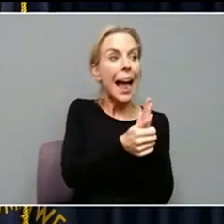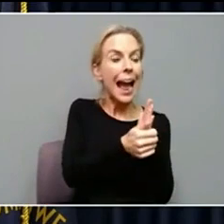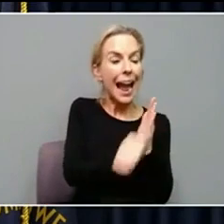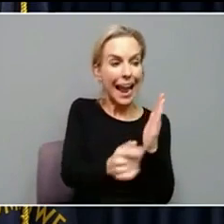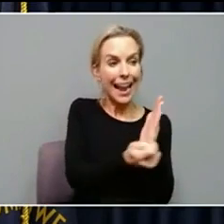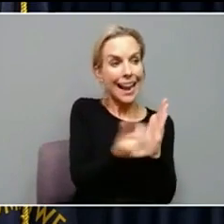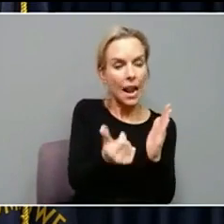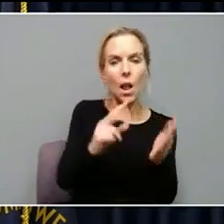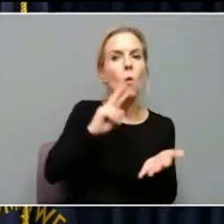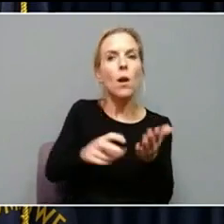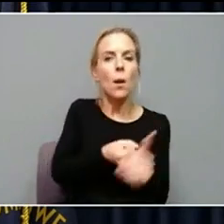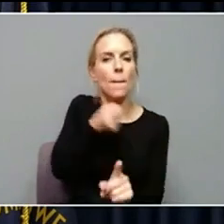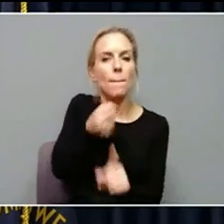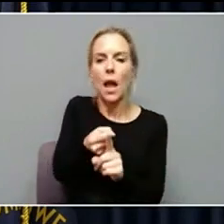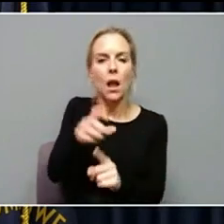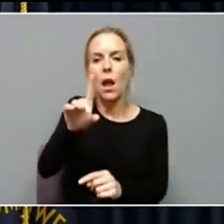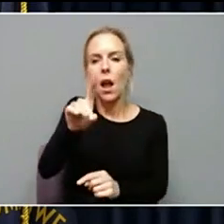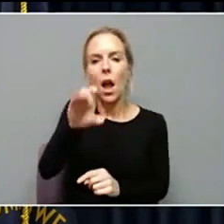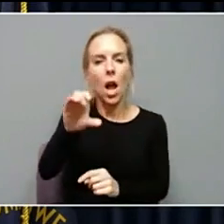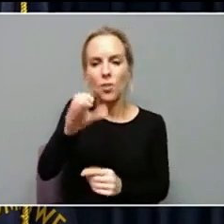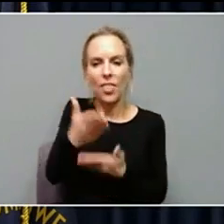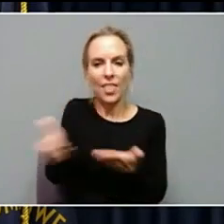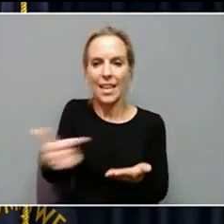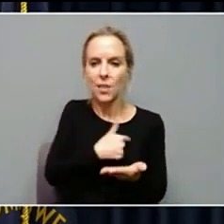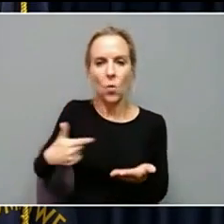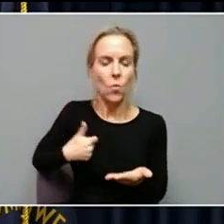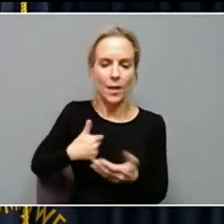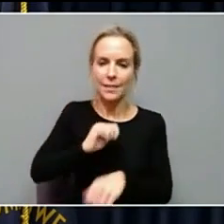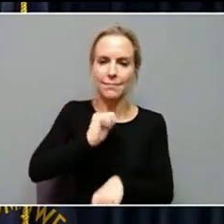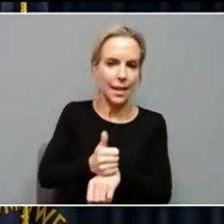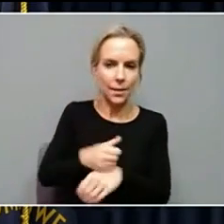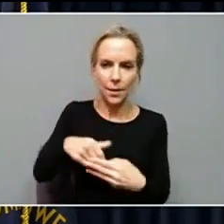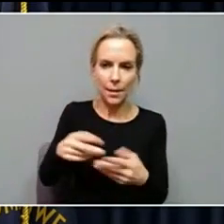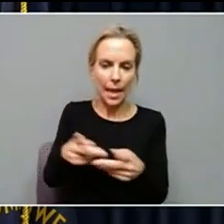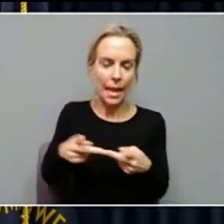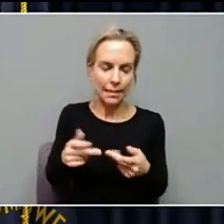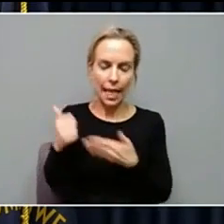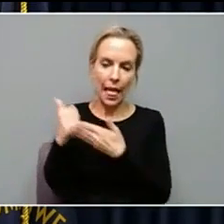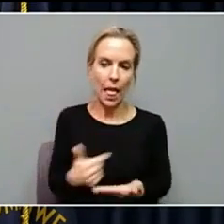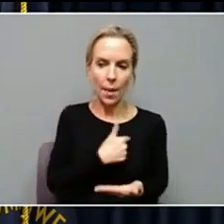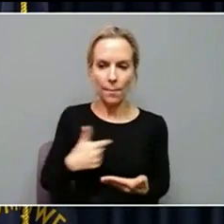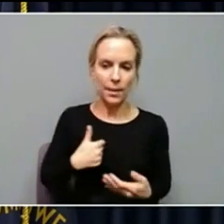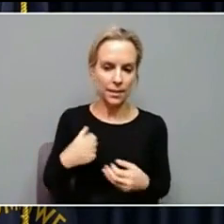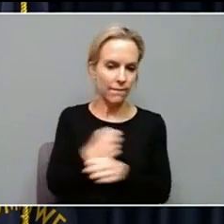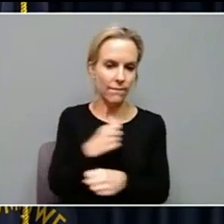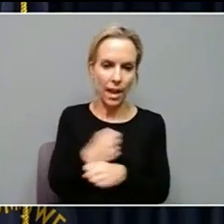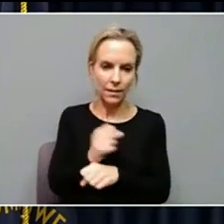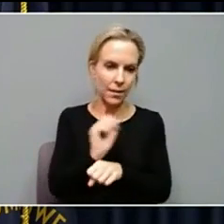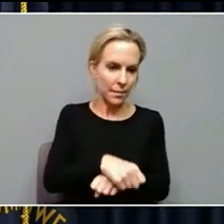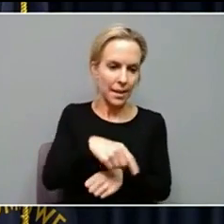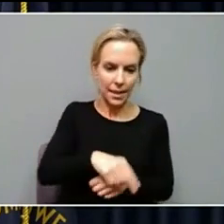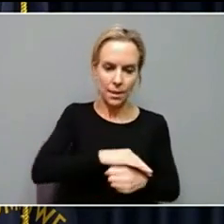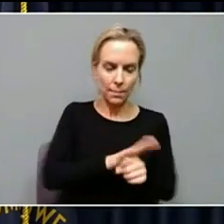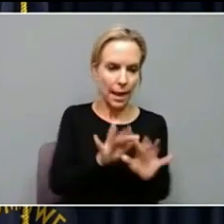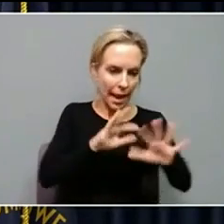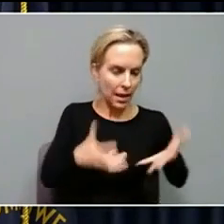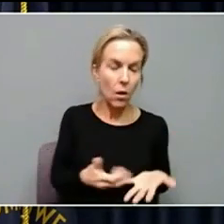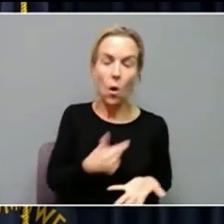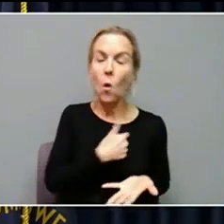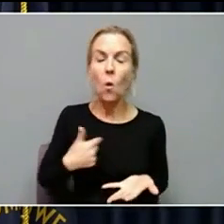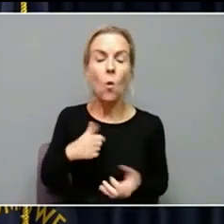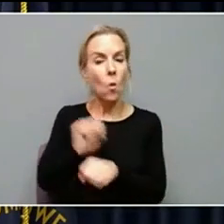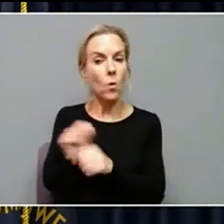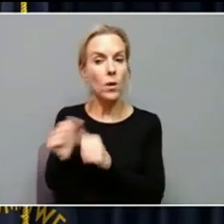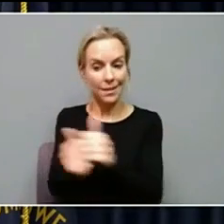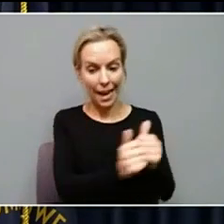of which I don't think are controversial that help us fight this pandemic. So I think as long as we're working together and